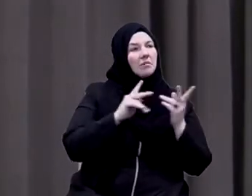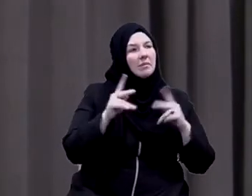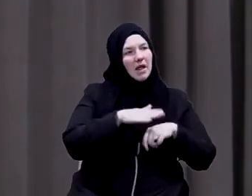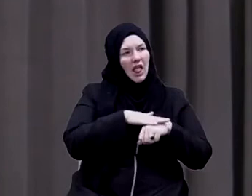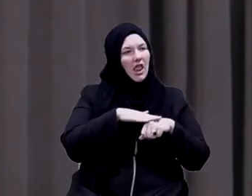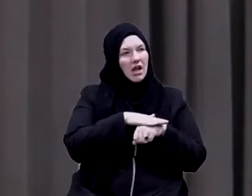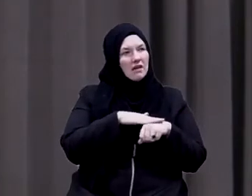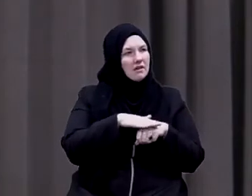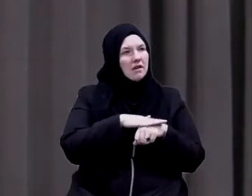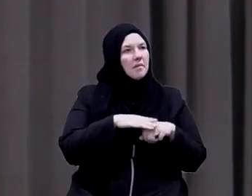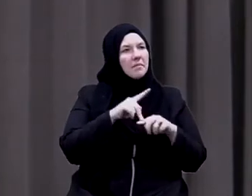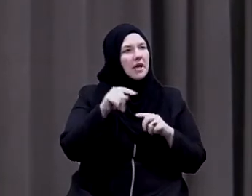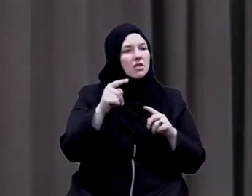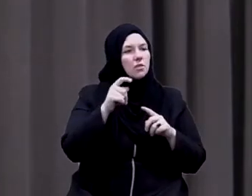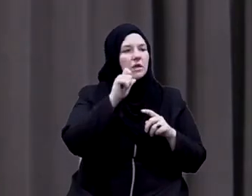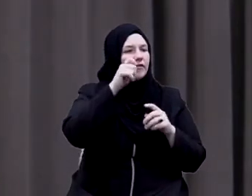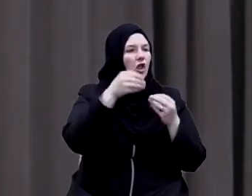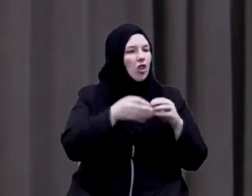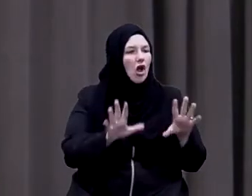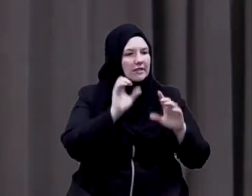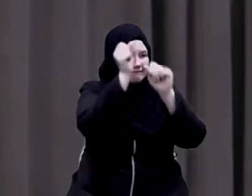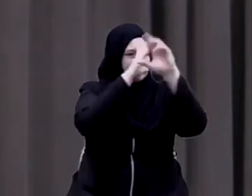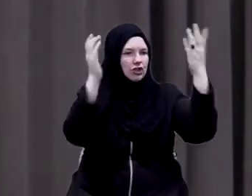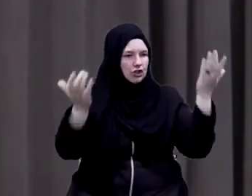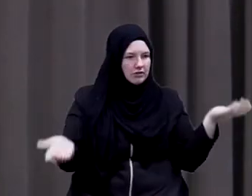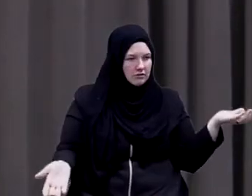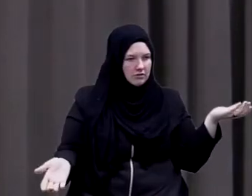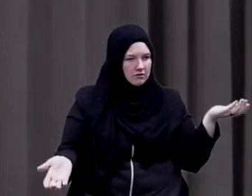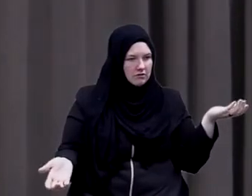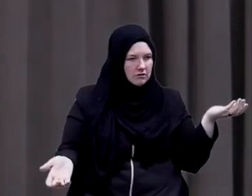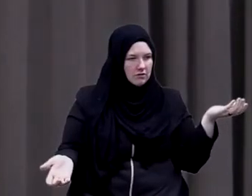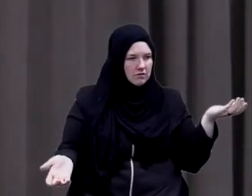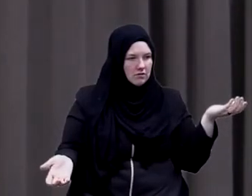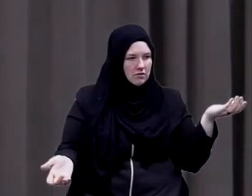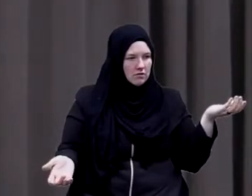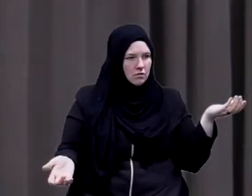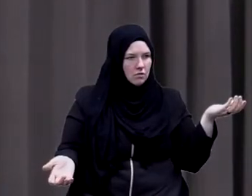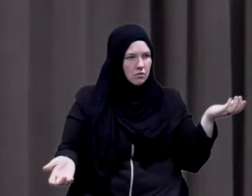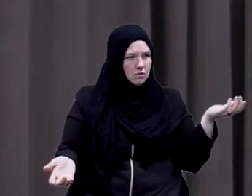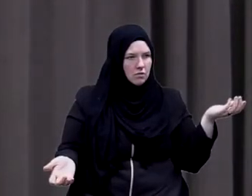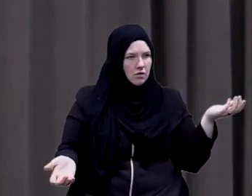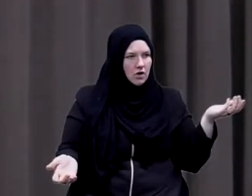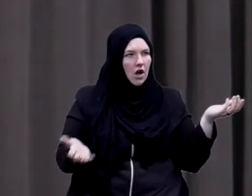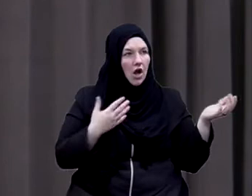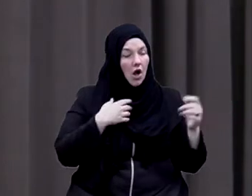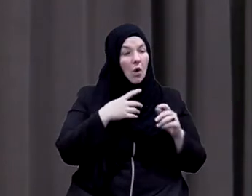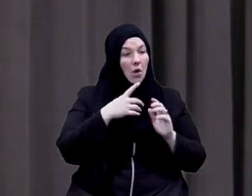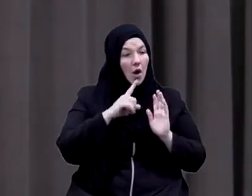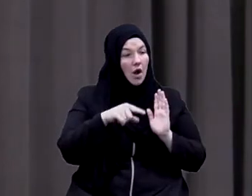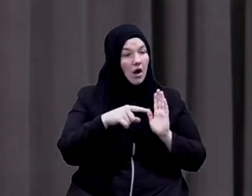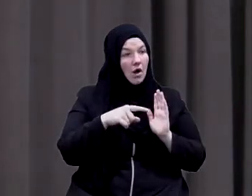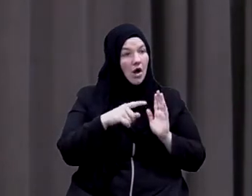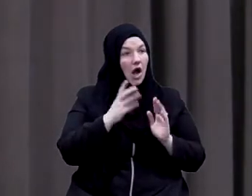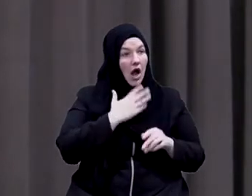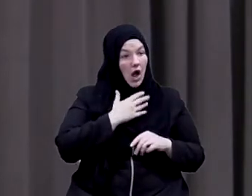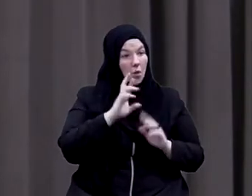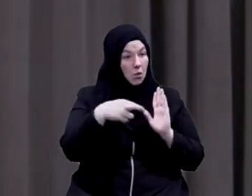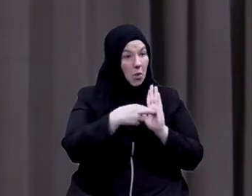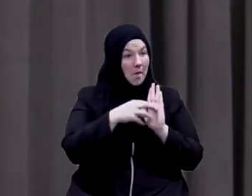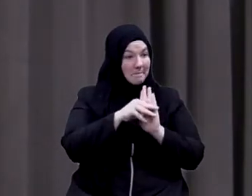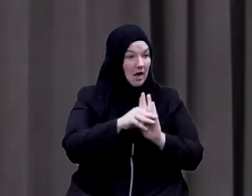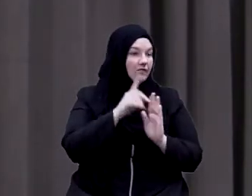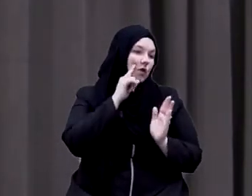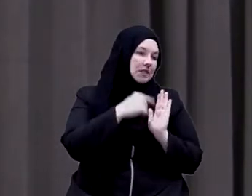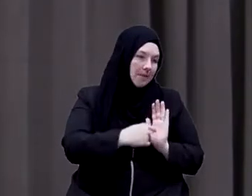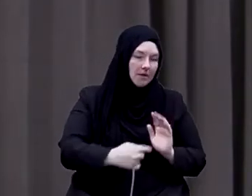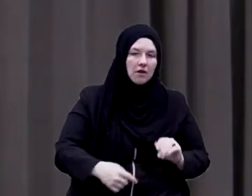we lost sight of our own. We refused our role models. So what now we are